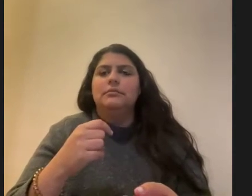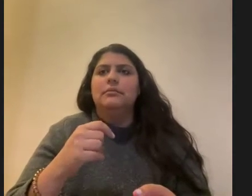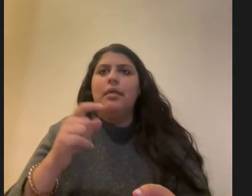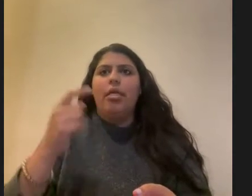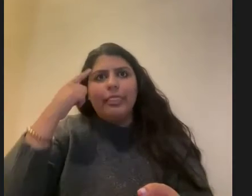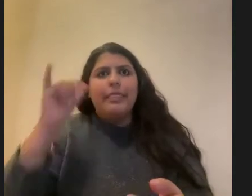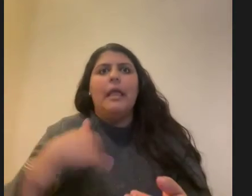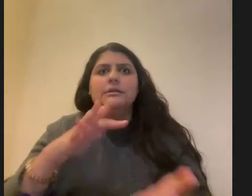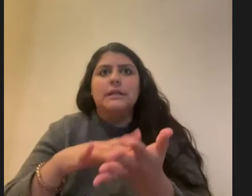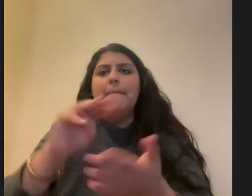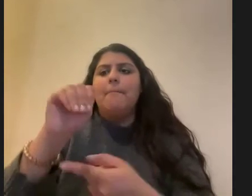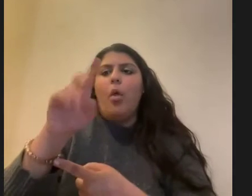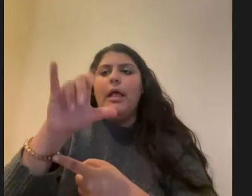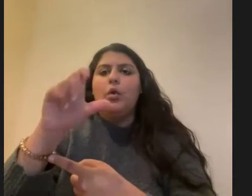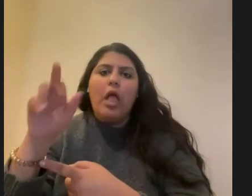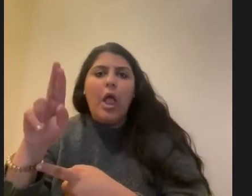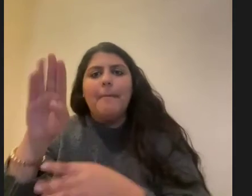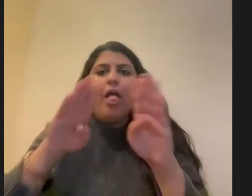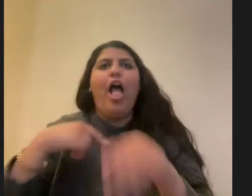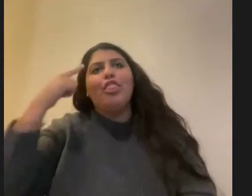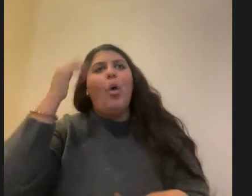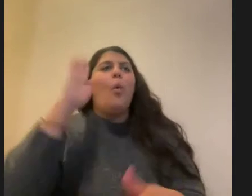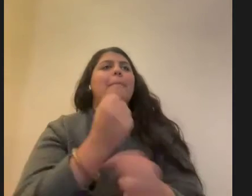ocean documentaries until I took a molecular